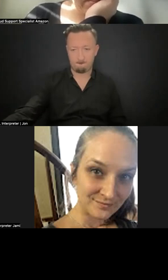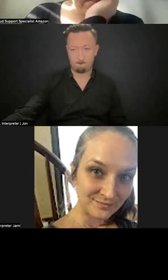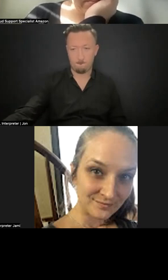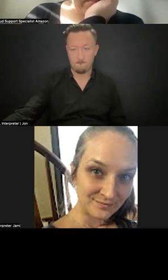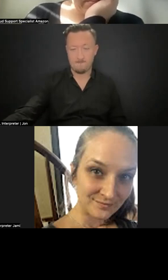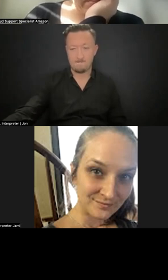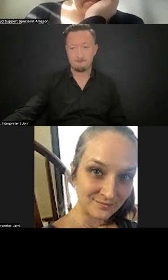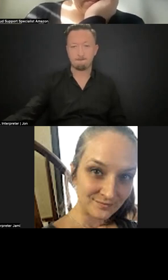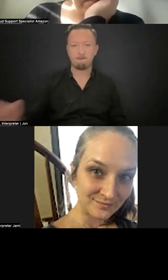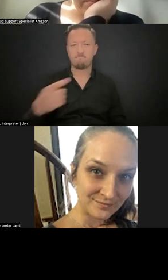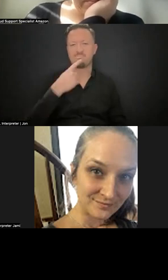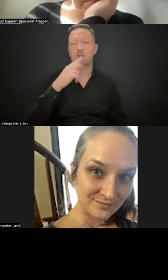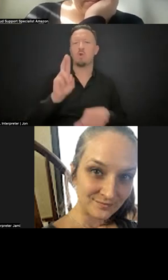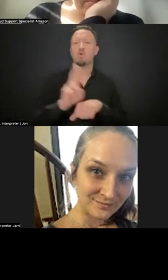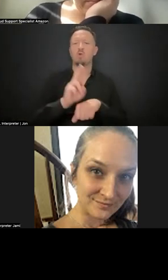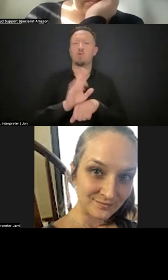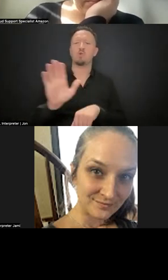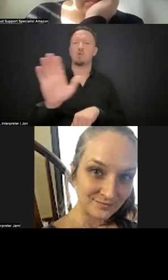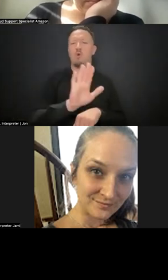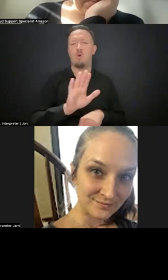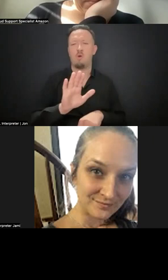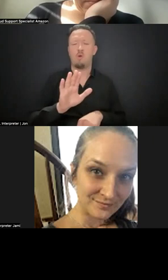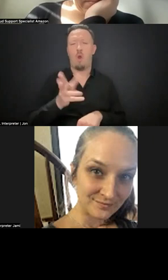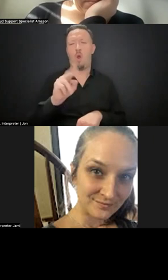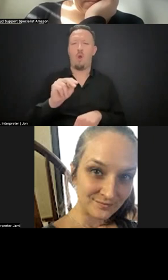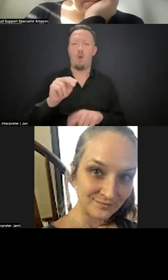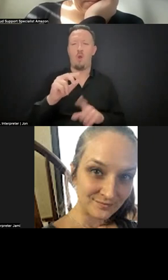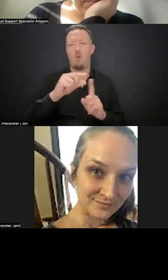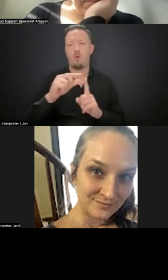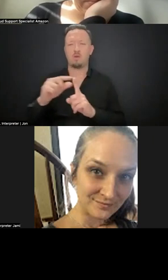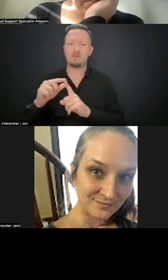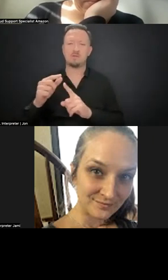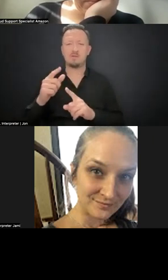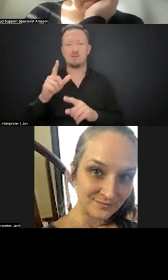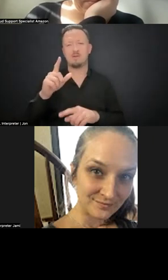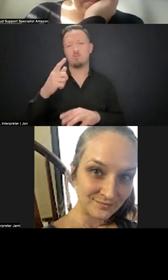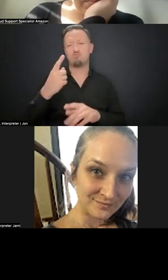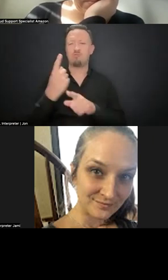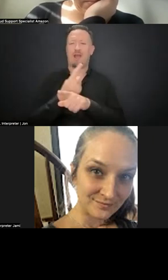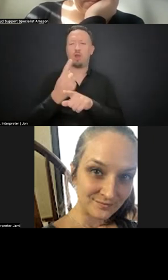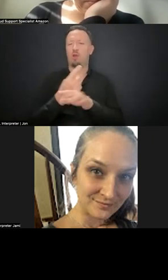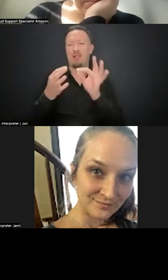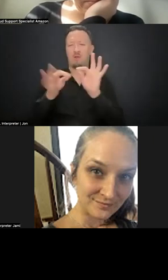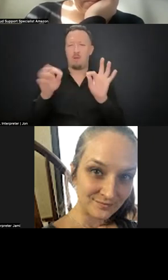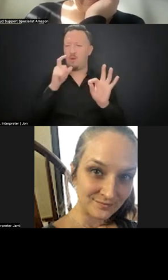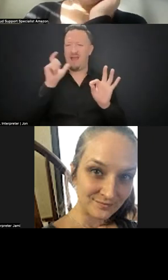provide layman's explanations so that non-technical, and put in your own